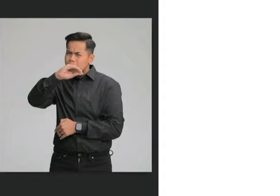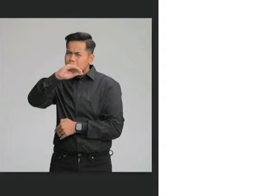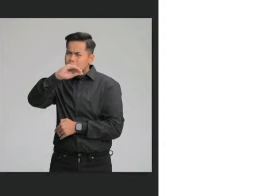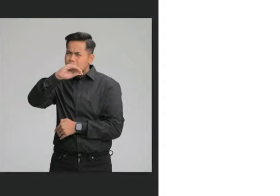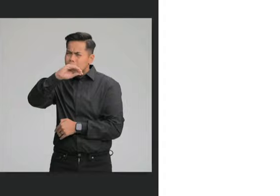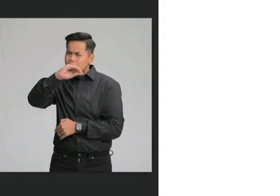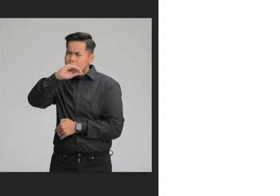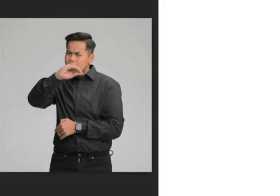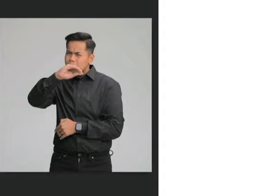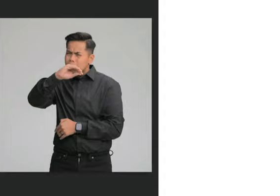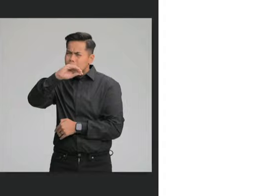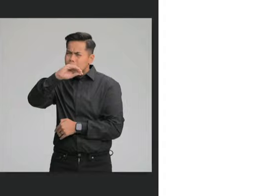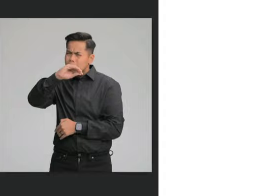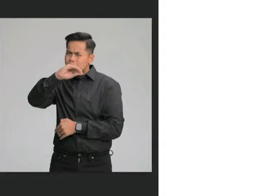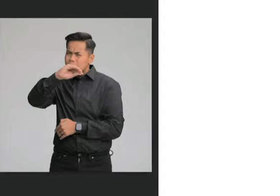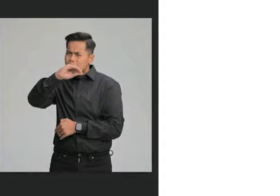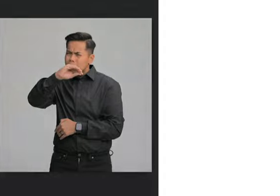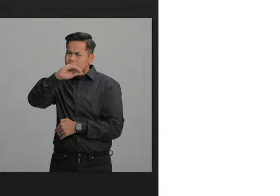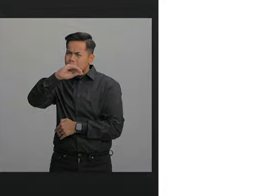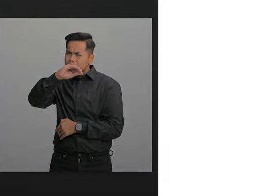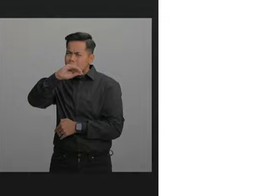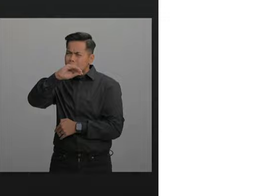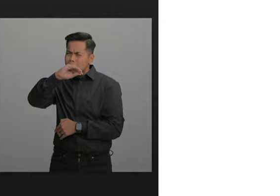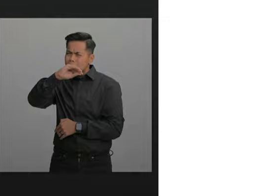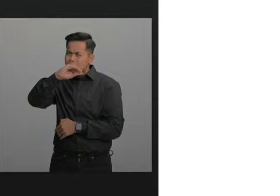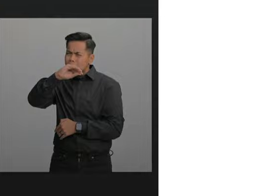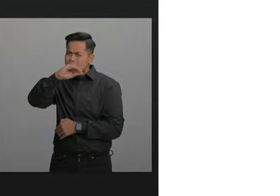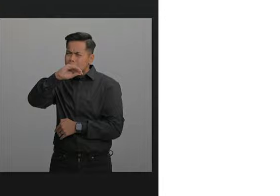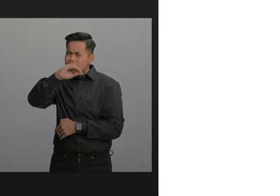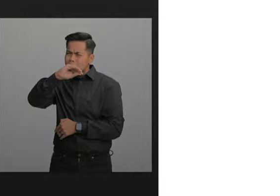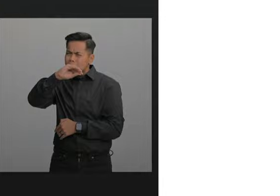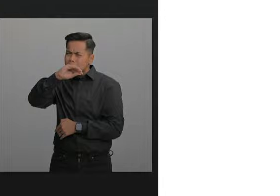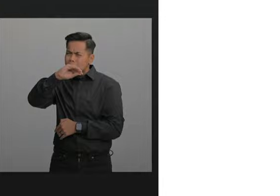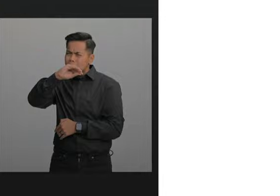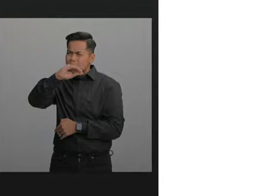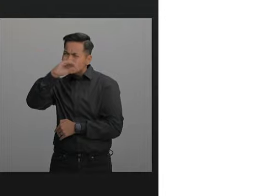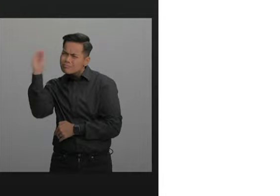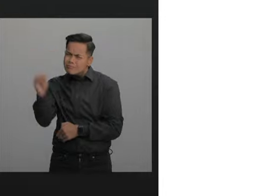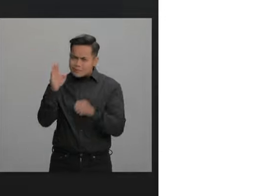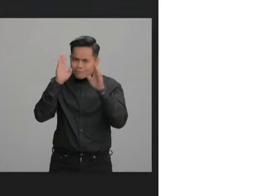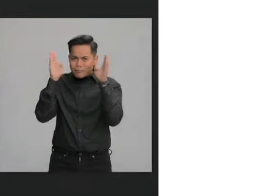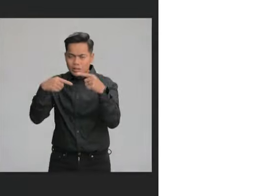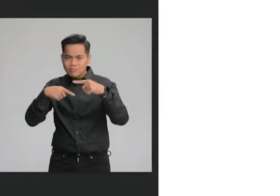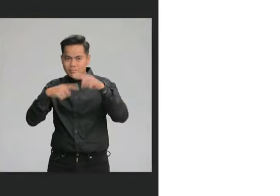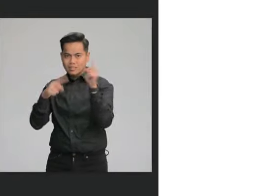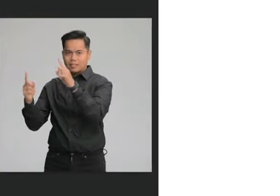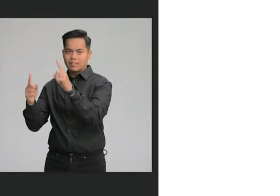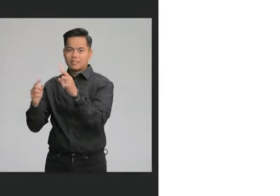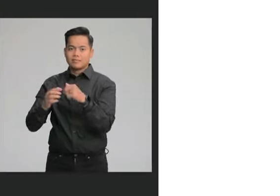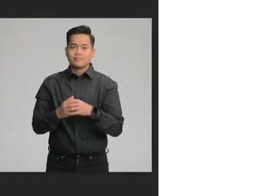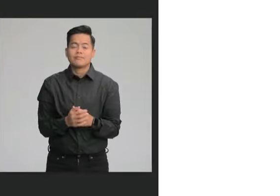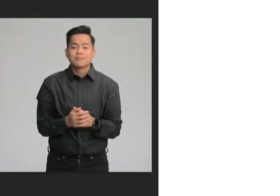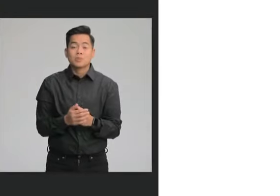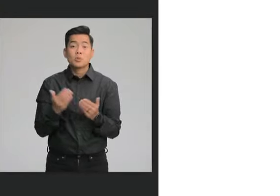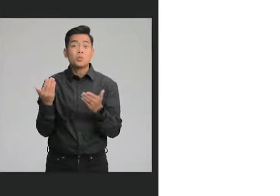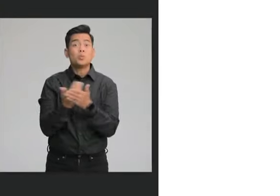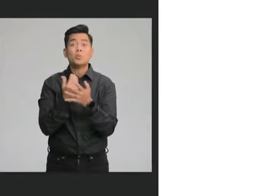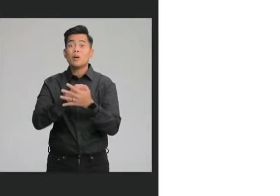really know. I'm assuming that that's just their stabilization. On image stabilization, so. Percent focus pixels. Mm-hmm. It